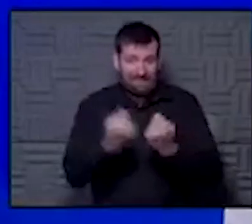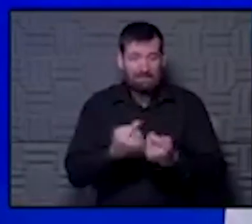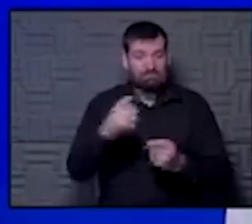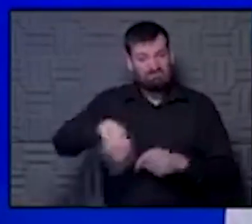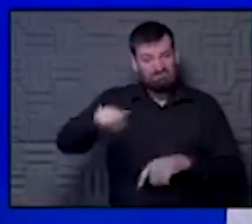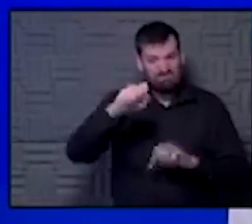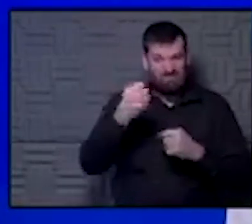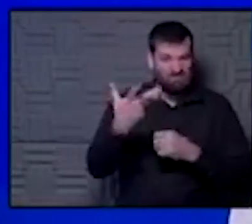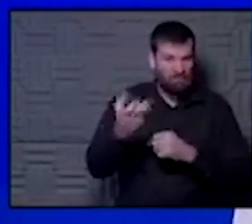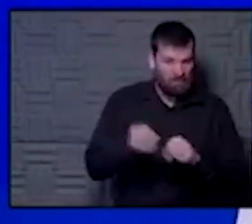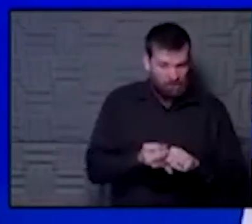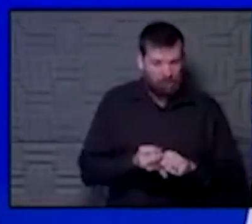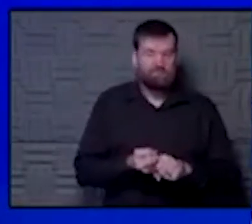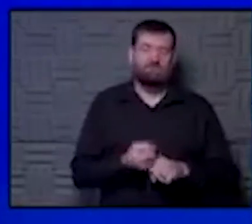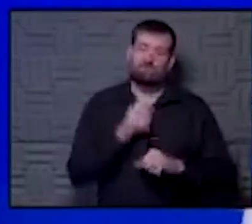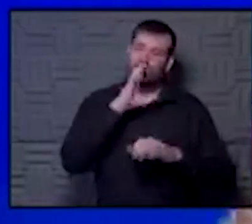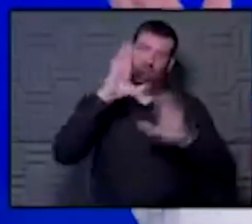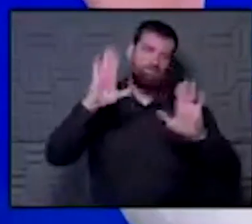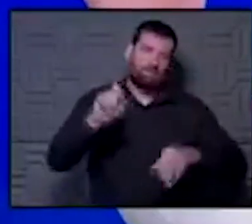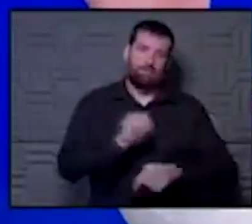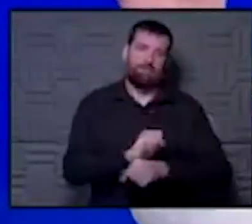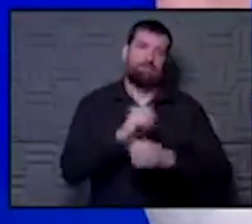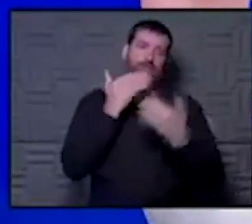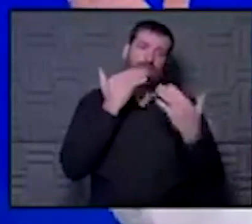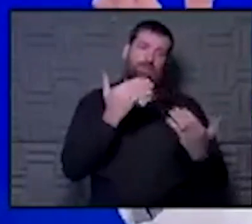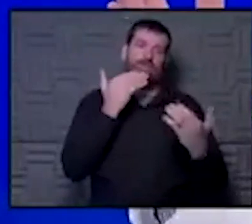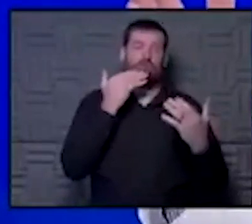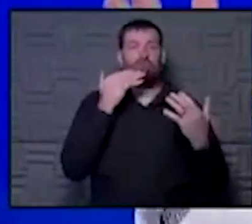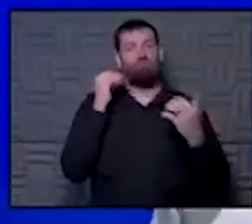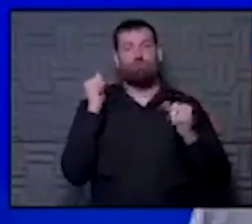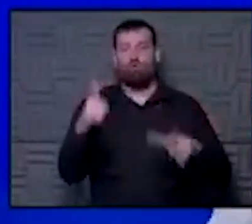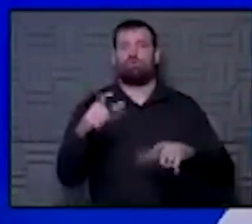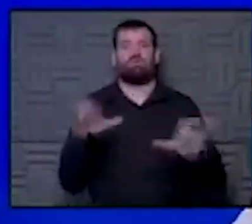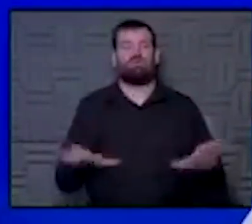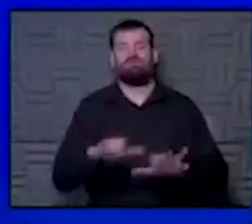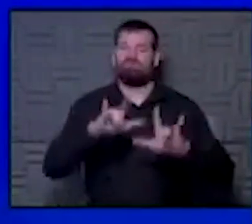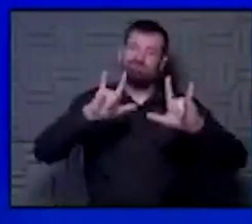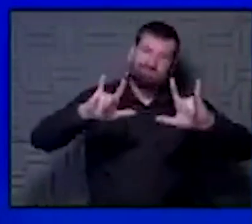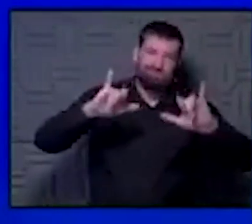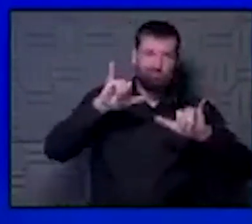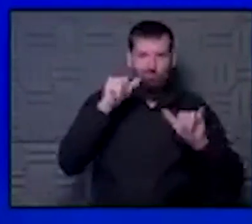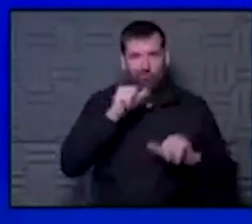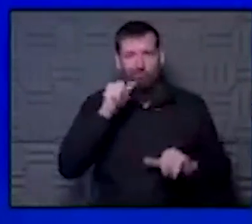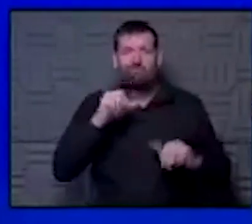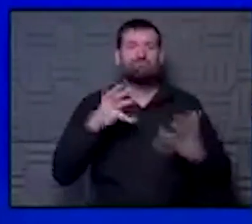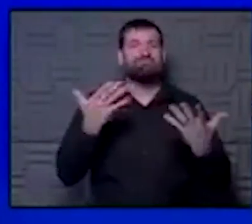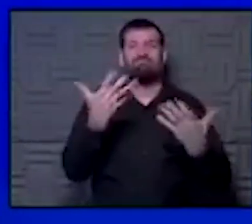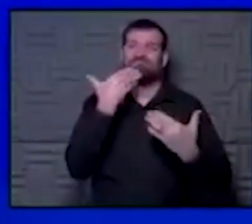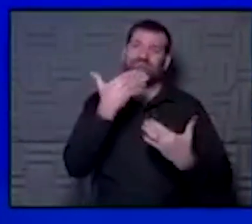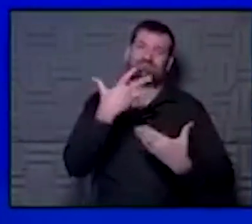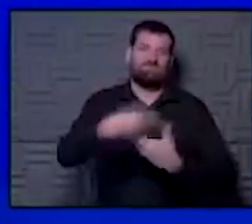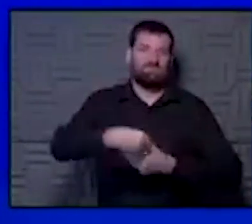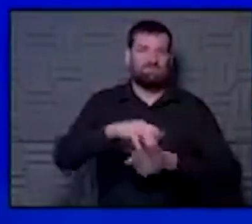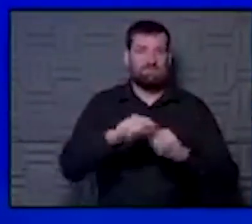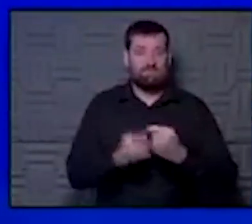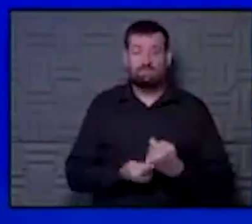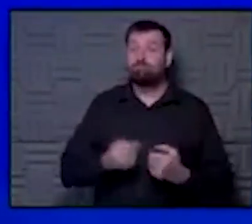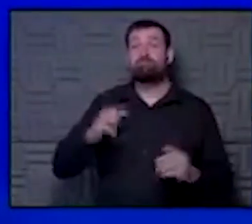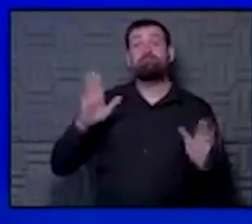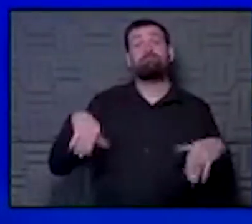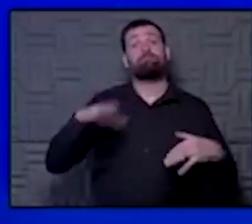few years with us and does a great job. Thank you for all that you do. We love you, girl. Keep up the great work. Thanks for being a part of our team.